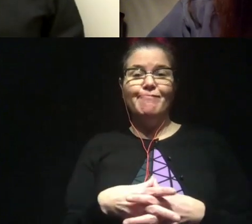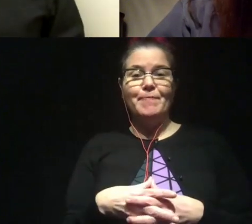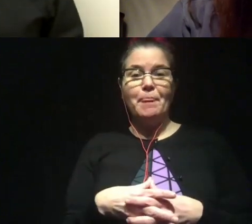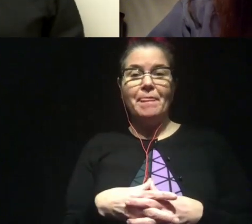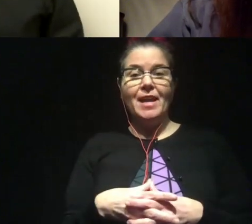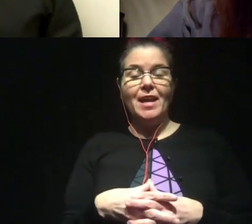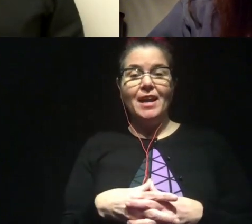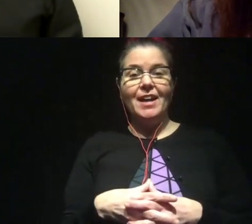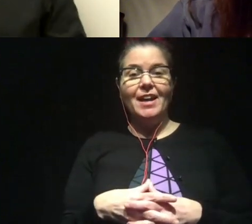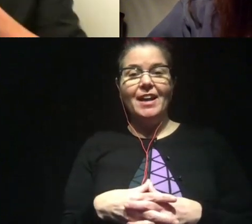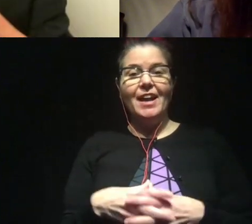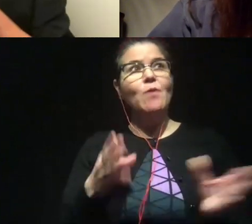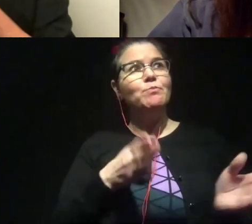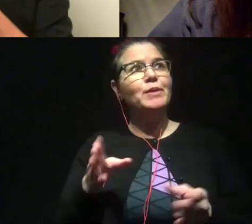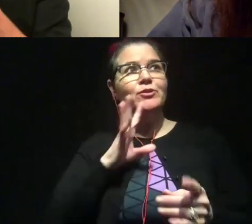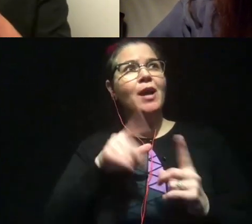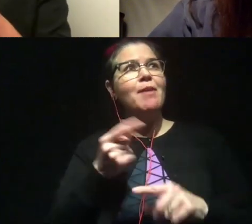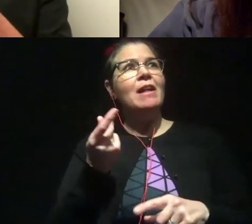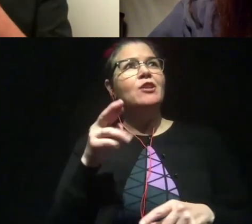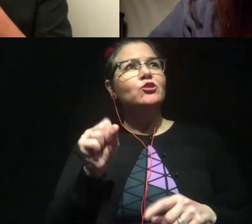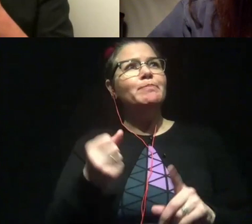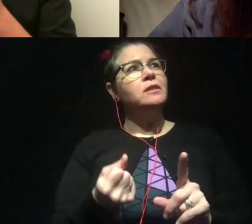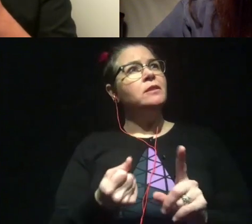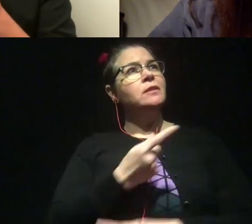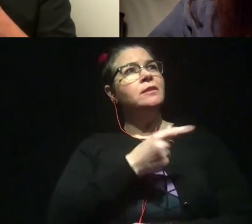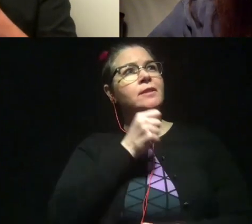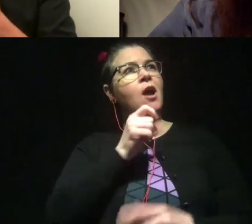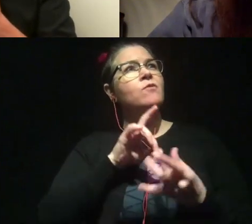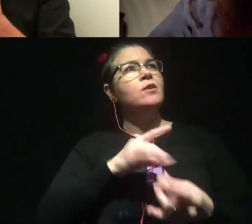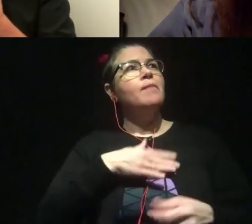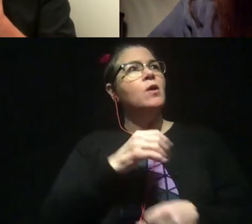Okay, I was prepared to talk about glaciers, but I guess if it's not related to my work,